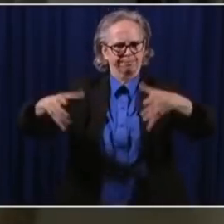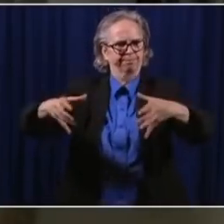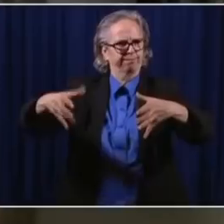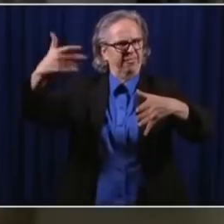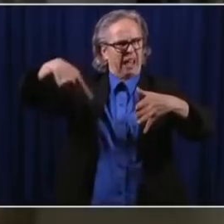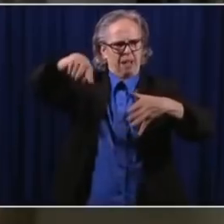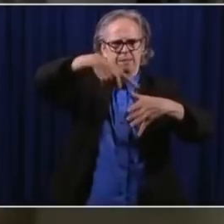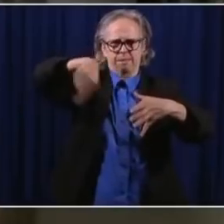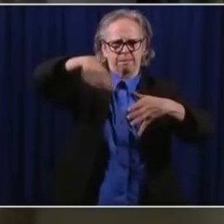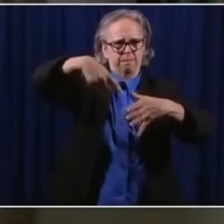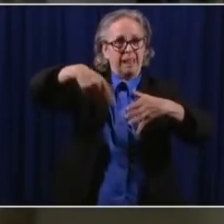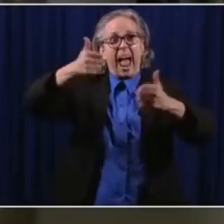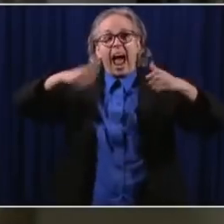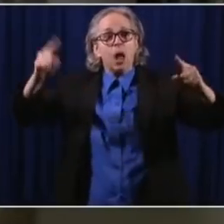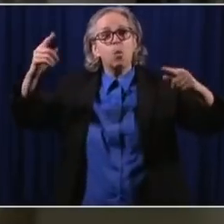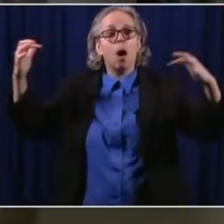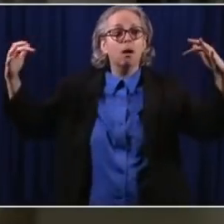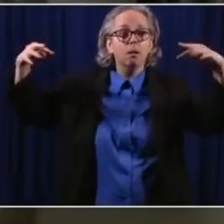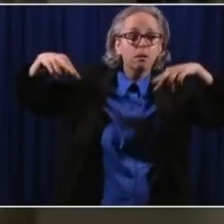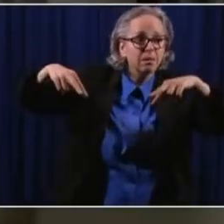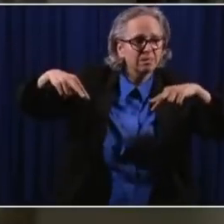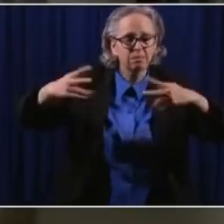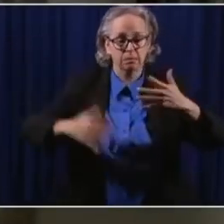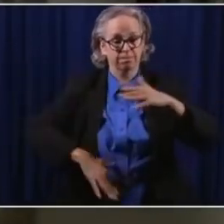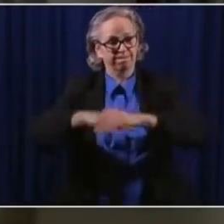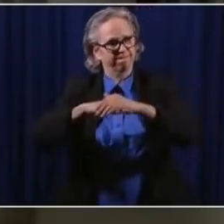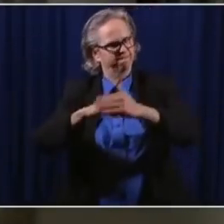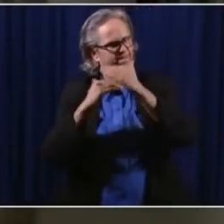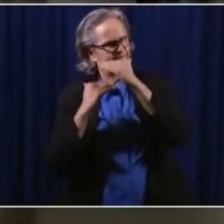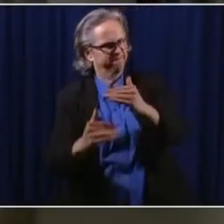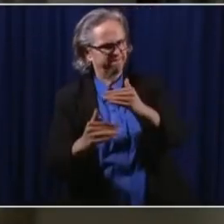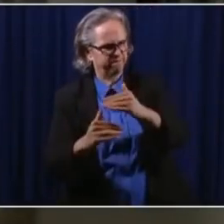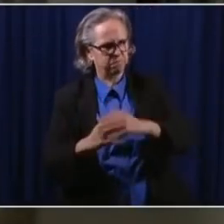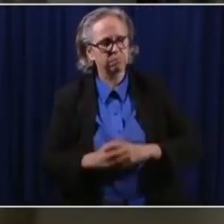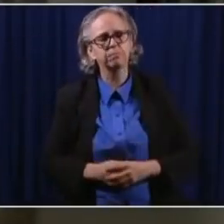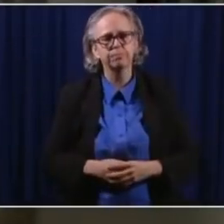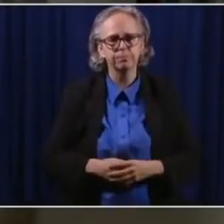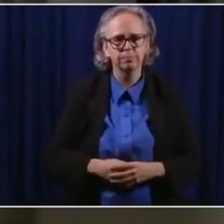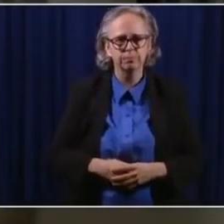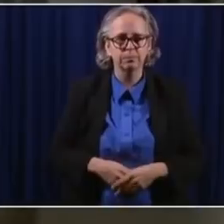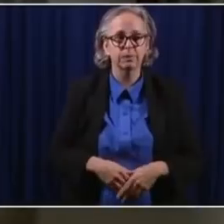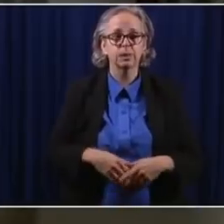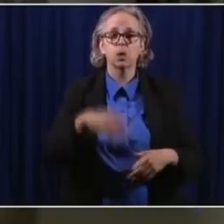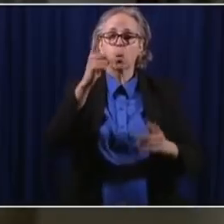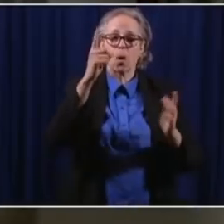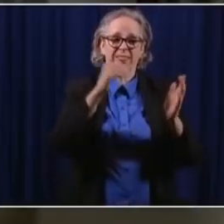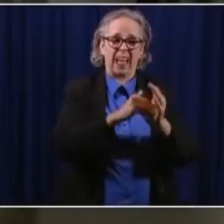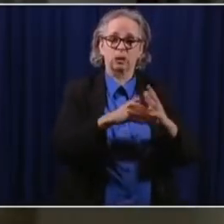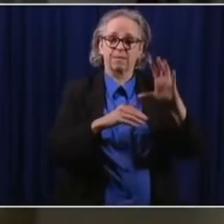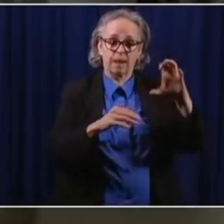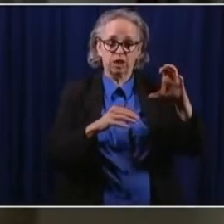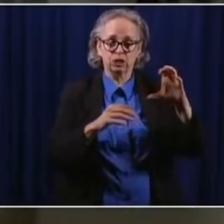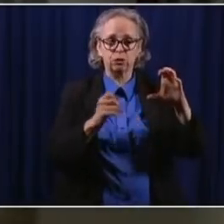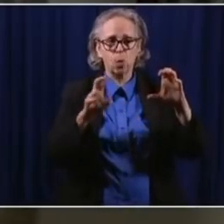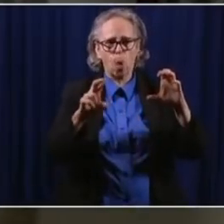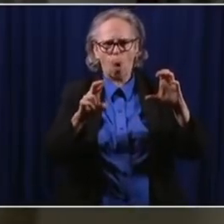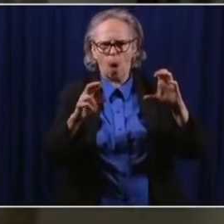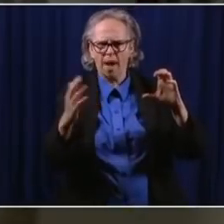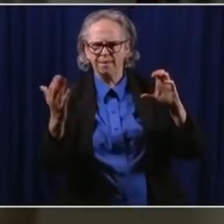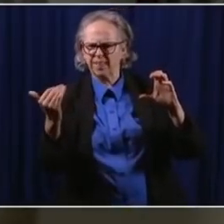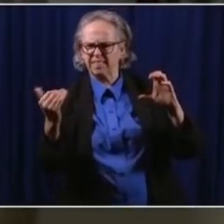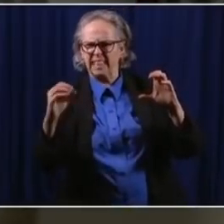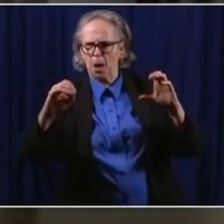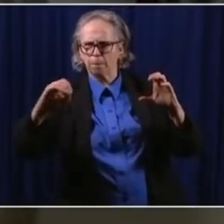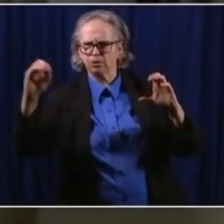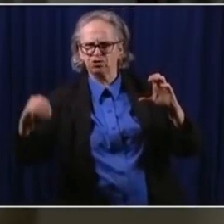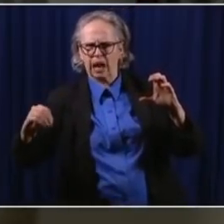maximum number of spectators gathered to the lesser of 1,500 individuals, or 15% of fixed, permanent, seated